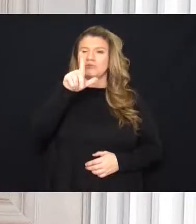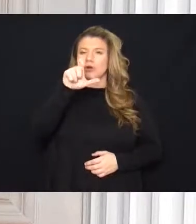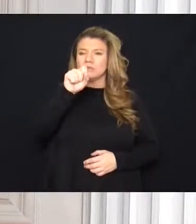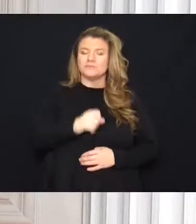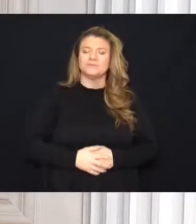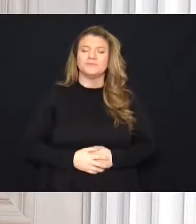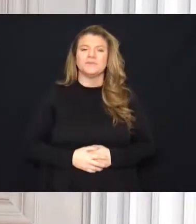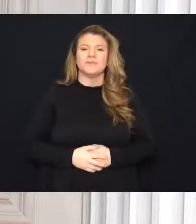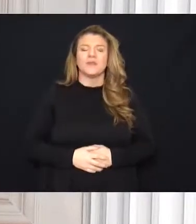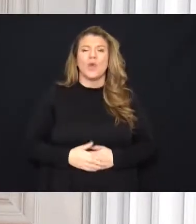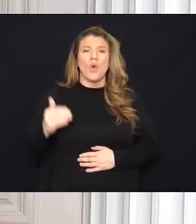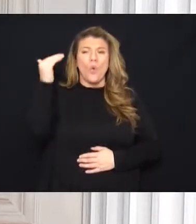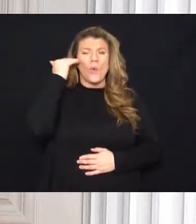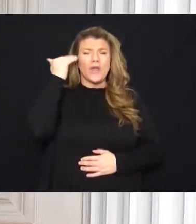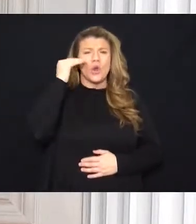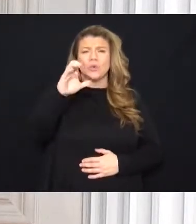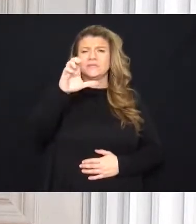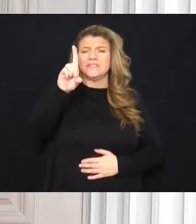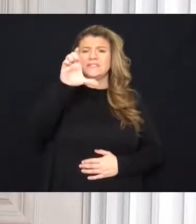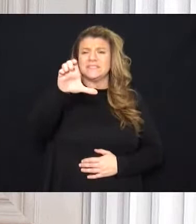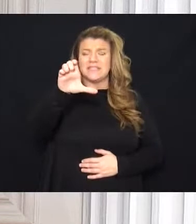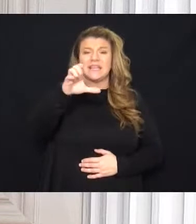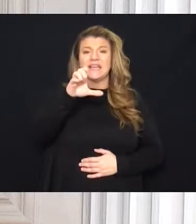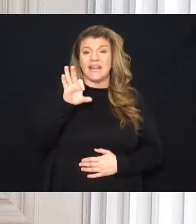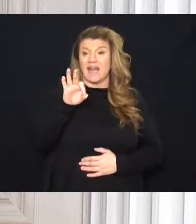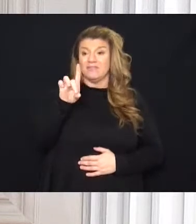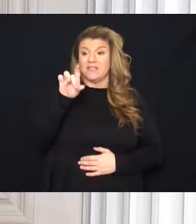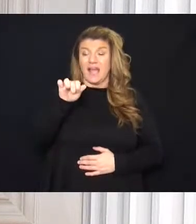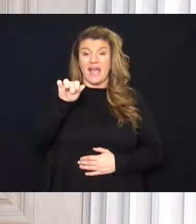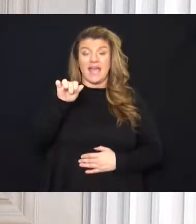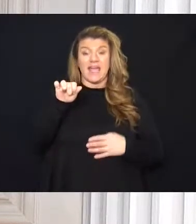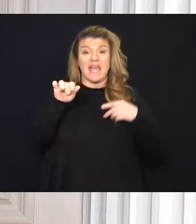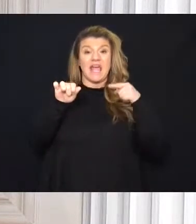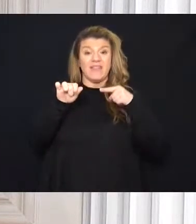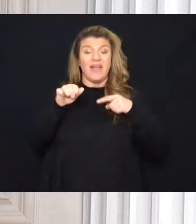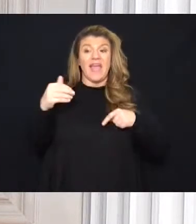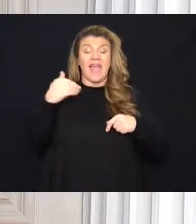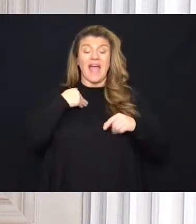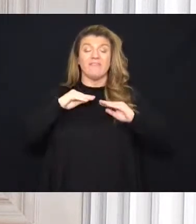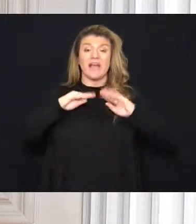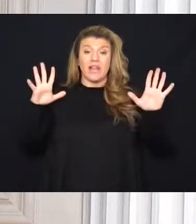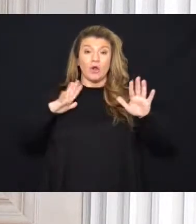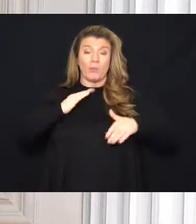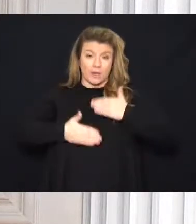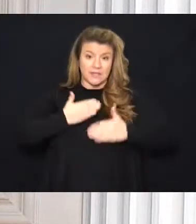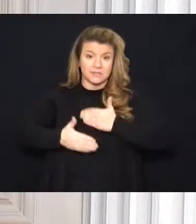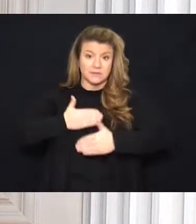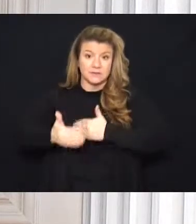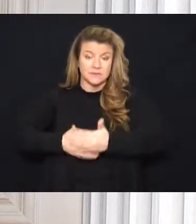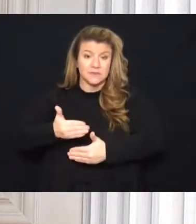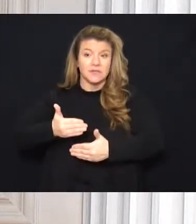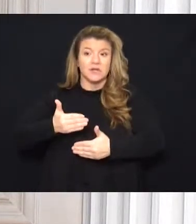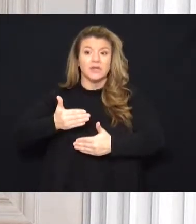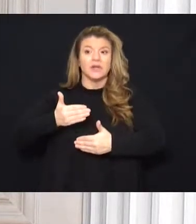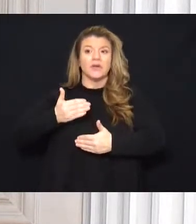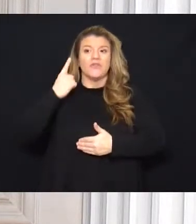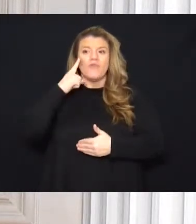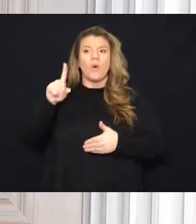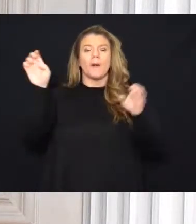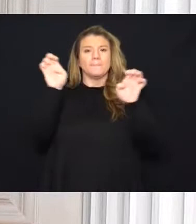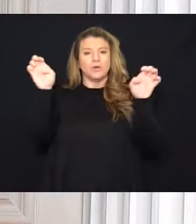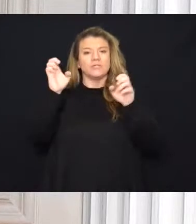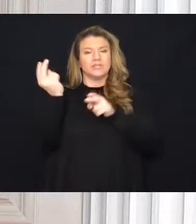we know that the CDC and the FDA do have a clear process for approving for emergency